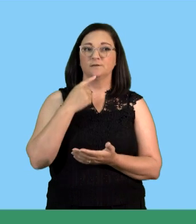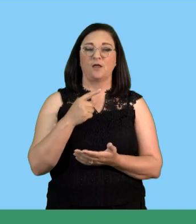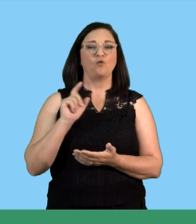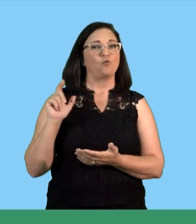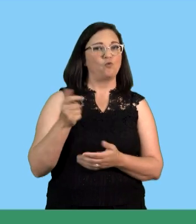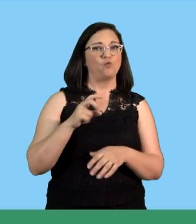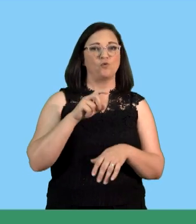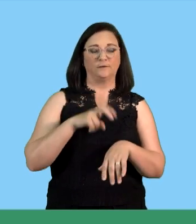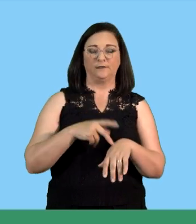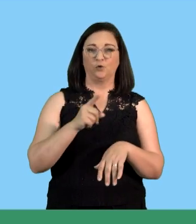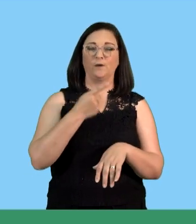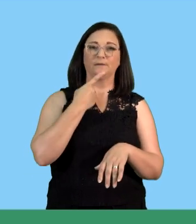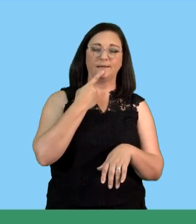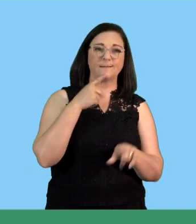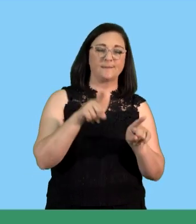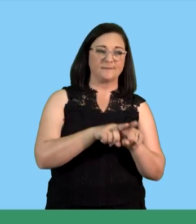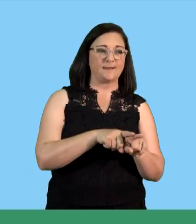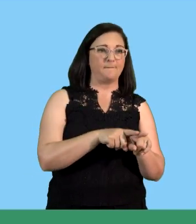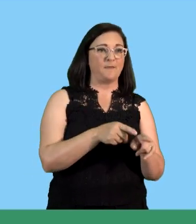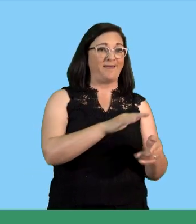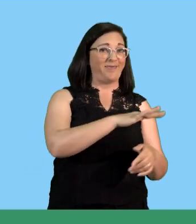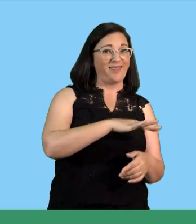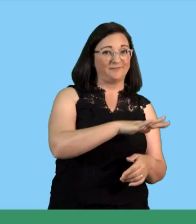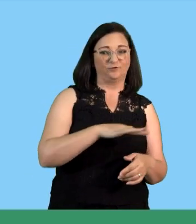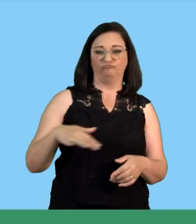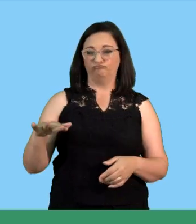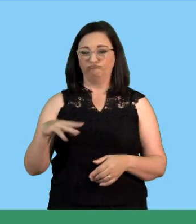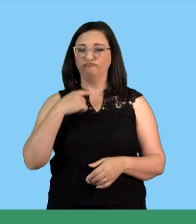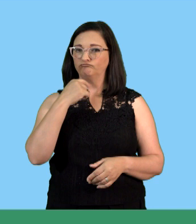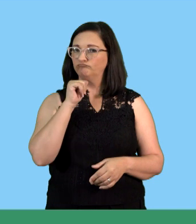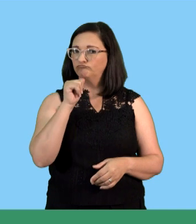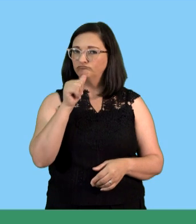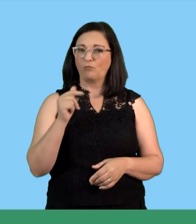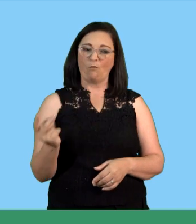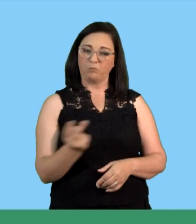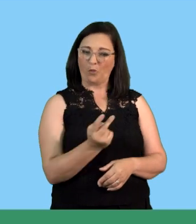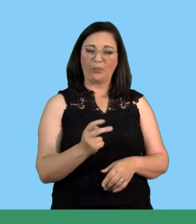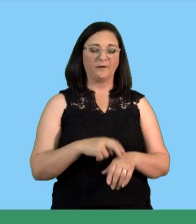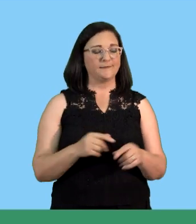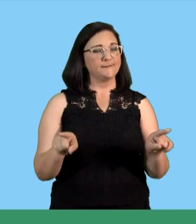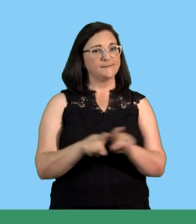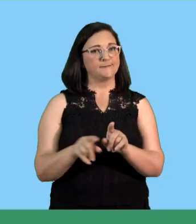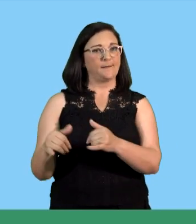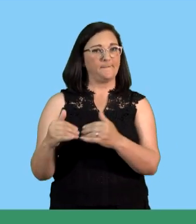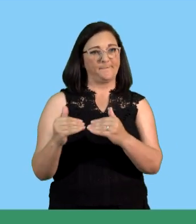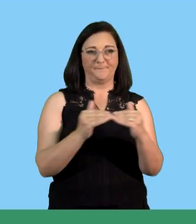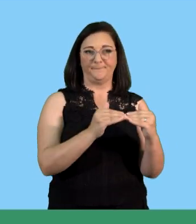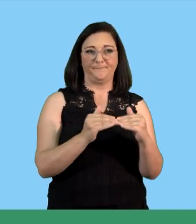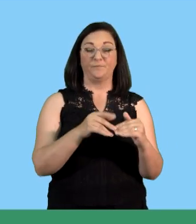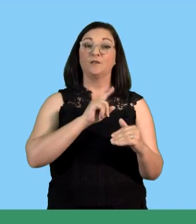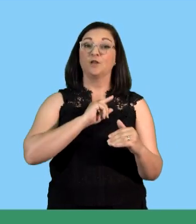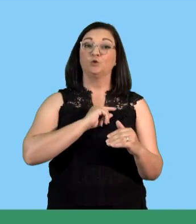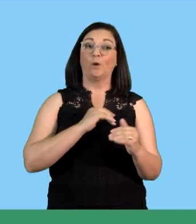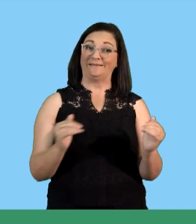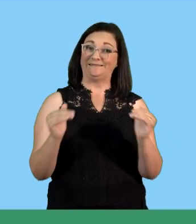I did say that everybody needs to be treated equally regardless of the area or your surrounding or the environment that you're from. So that